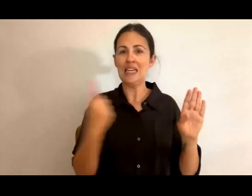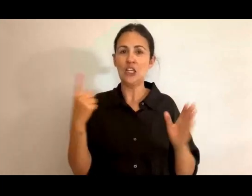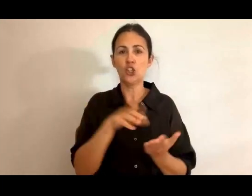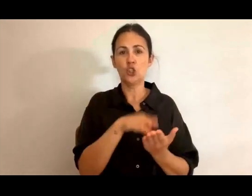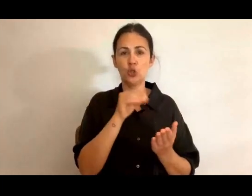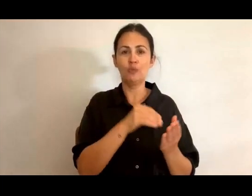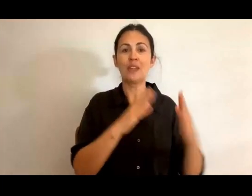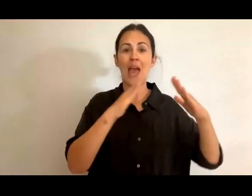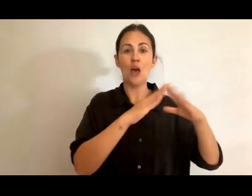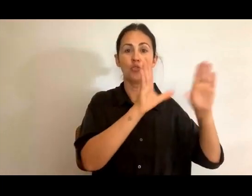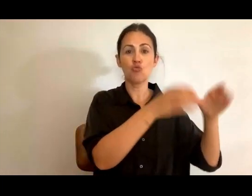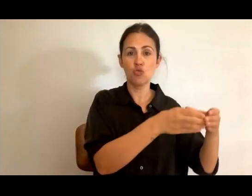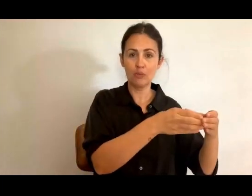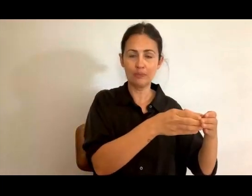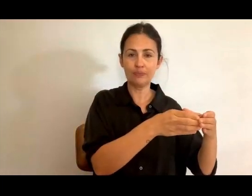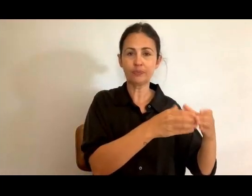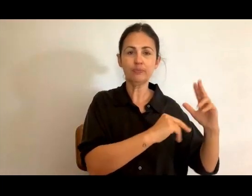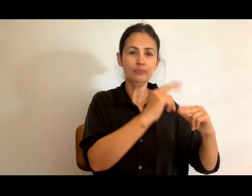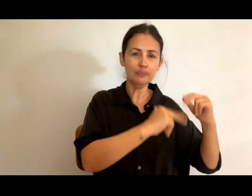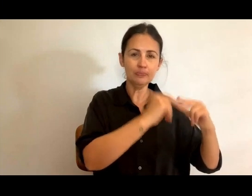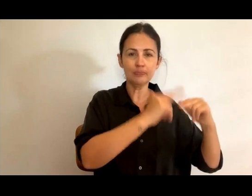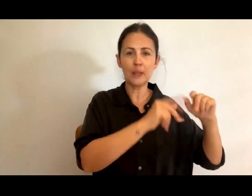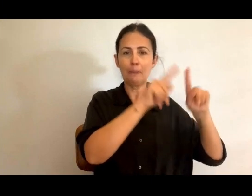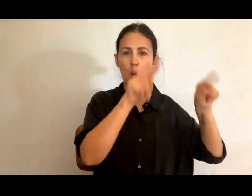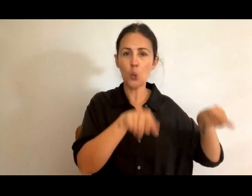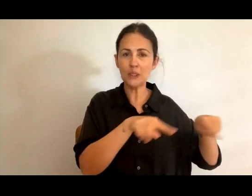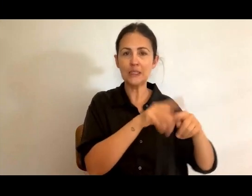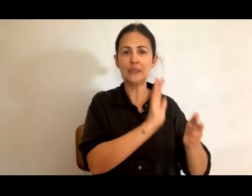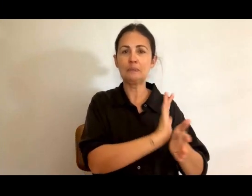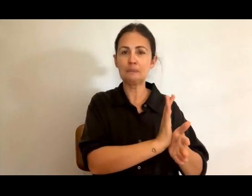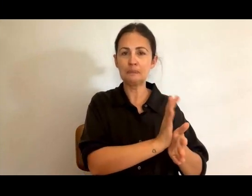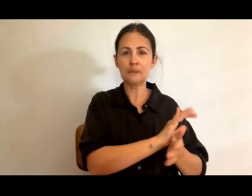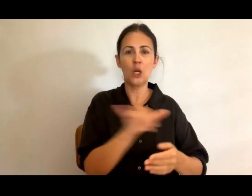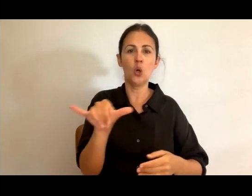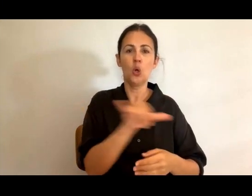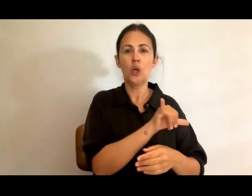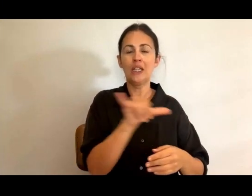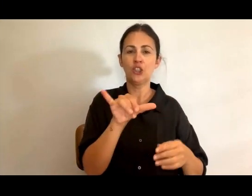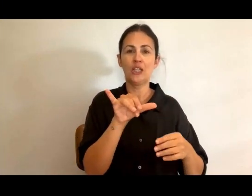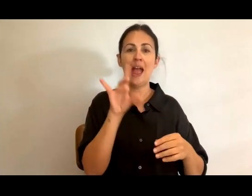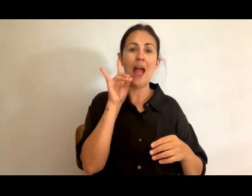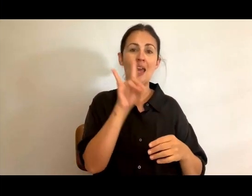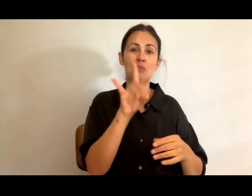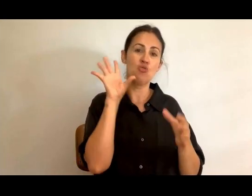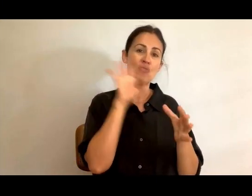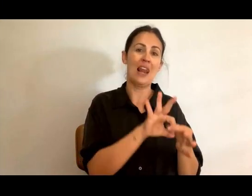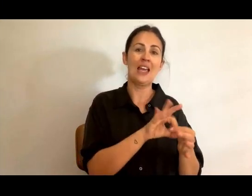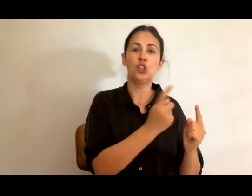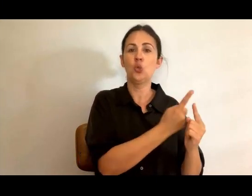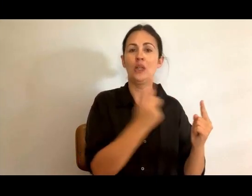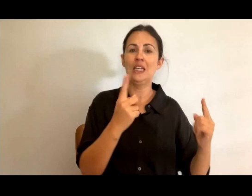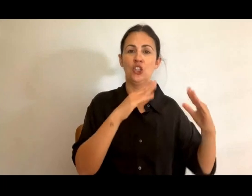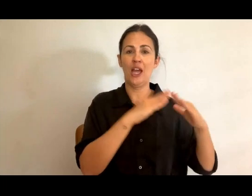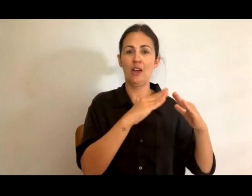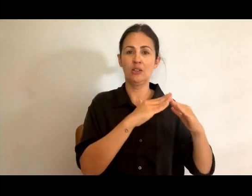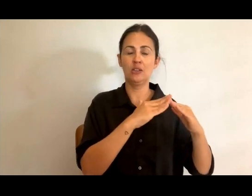they developed these pitch posters, and then these posters were actually presented to the house leaders as a